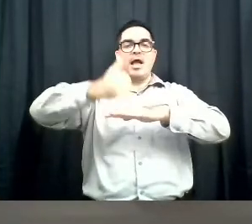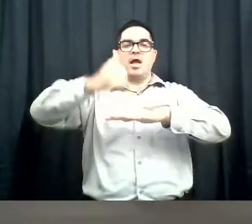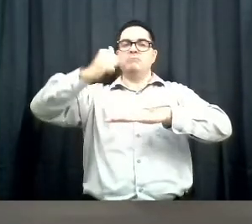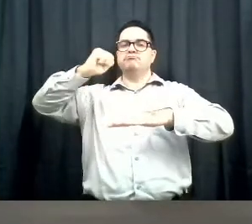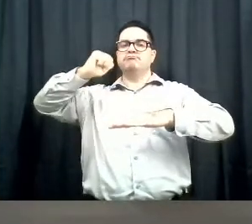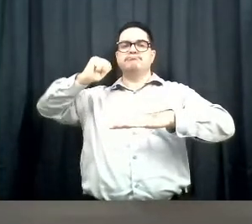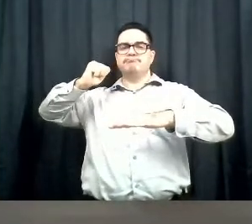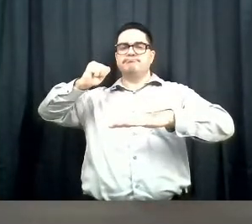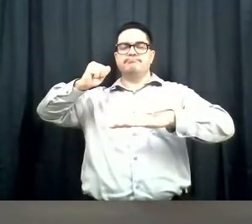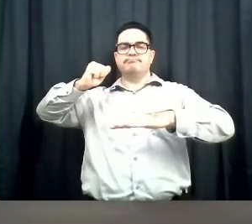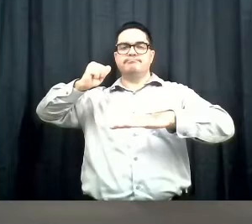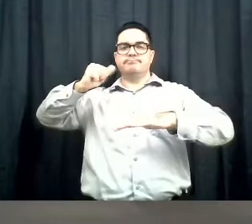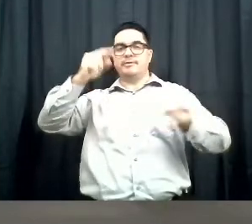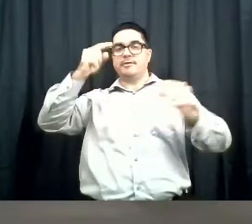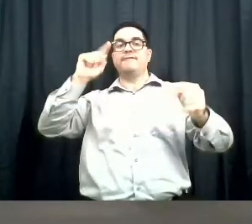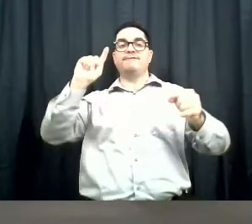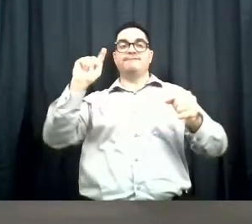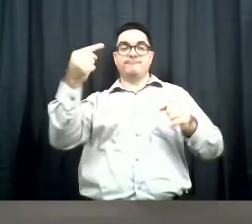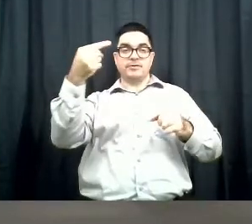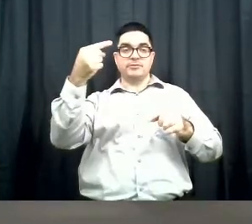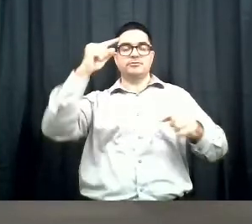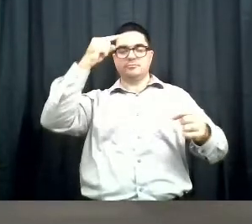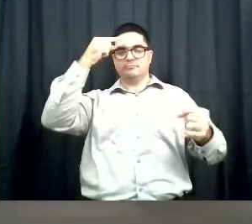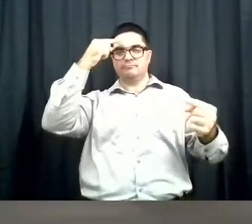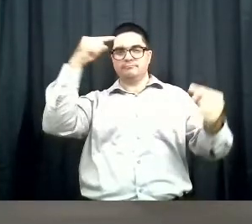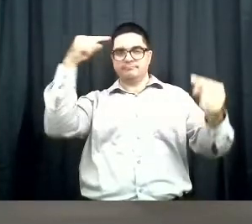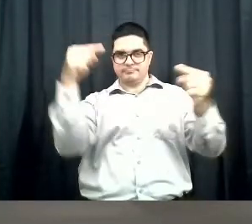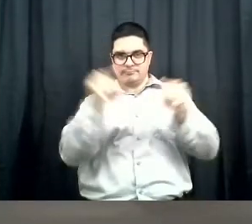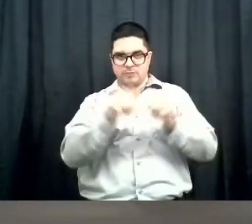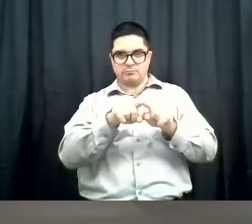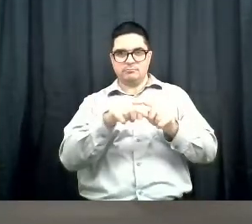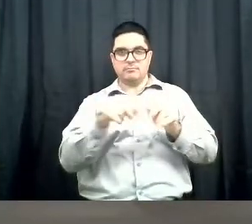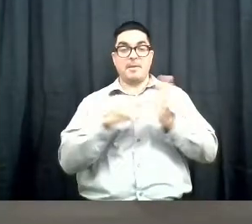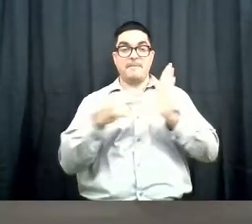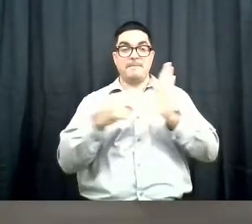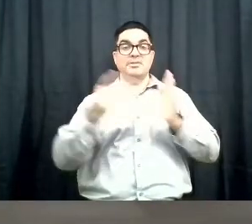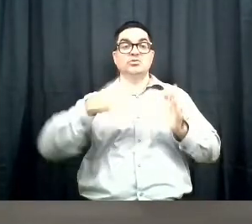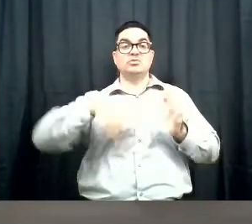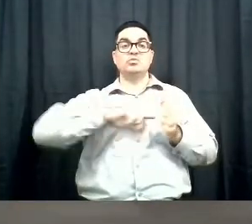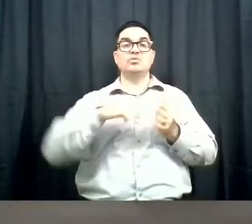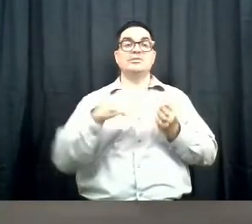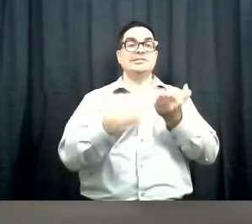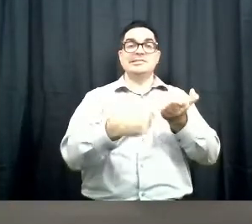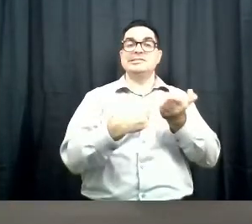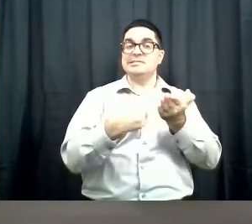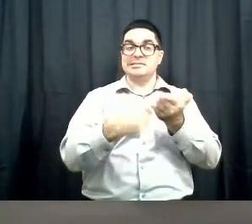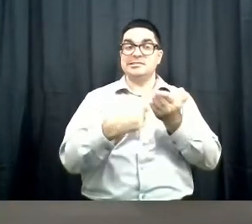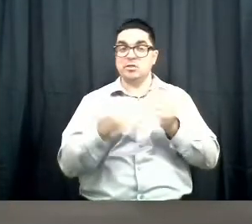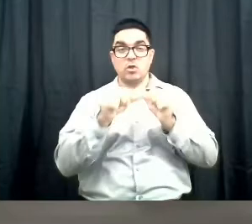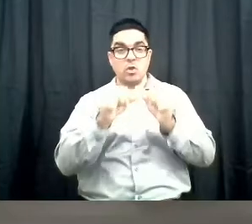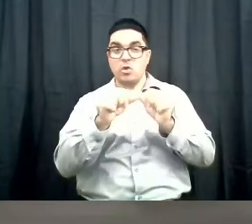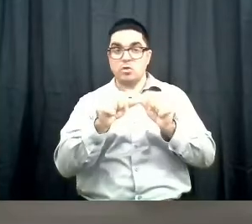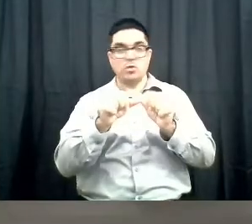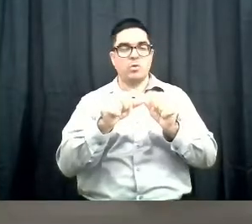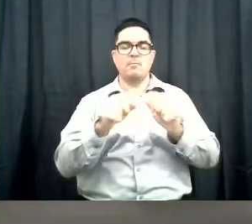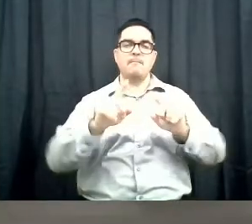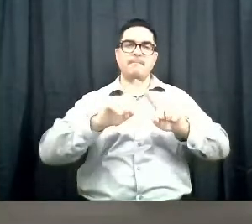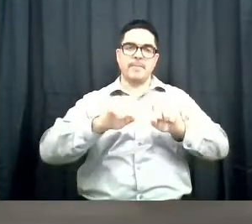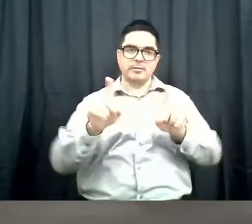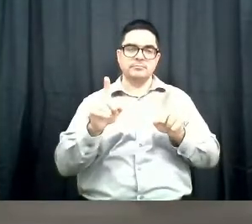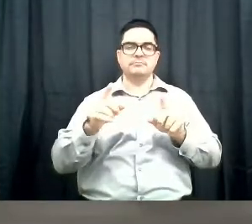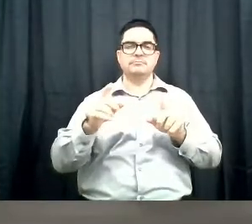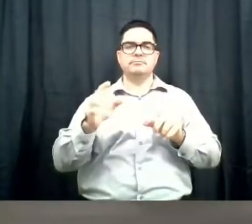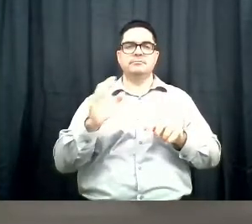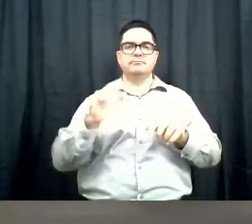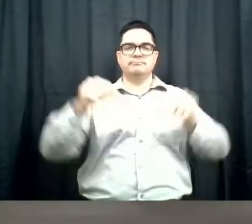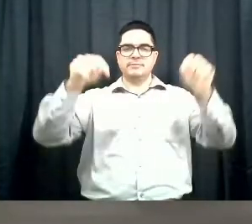agreement, and therefore no further action at this time need to be taken by the board. However, the staff will have to work closely, the staff and advisors will have to